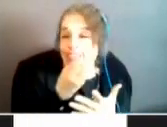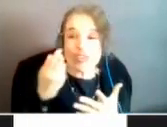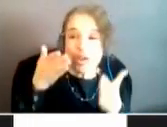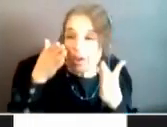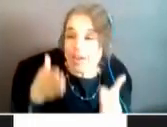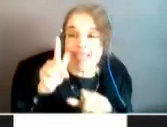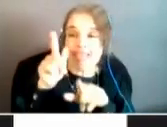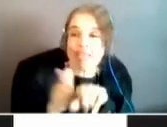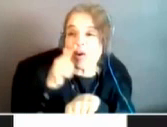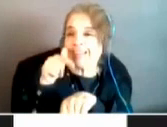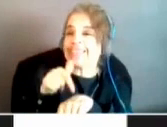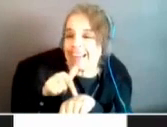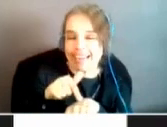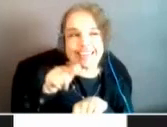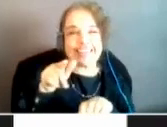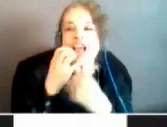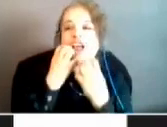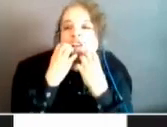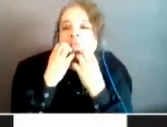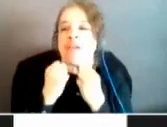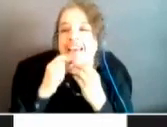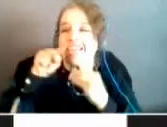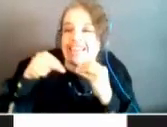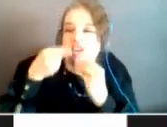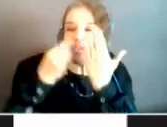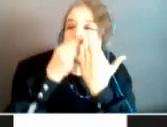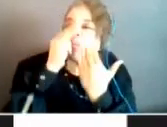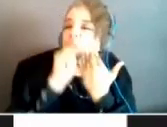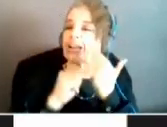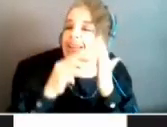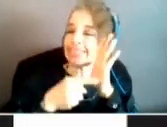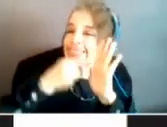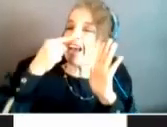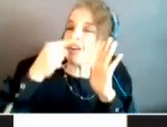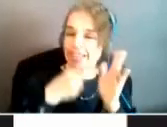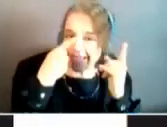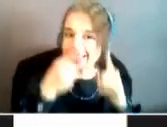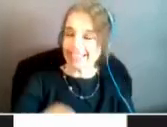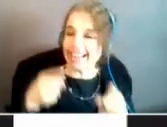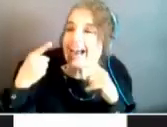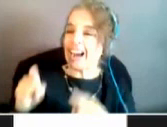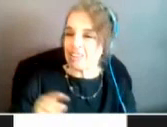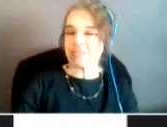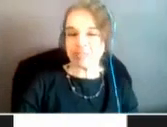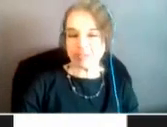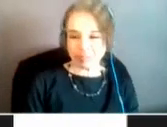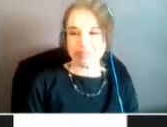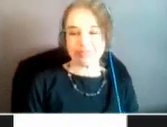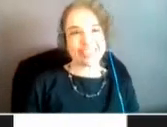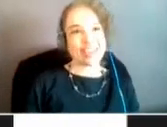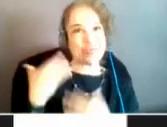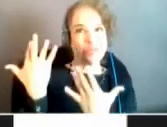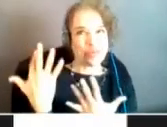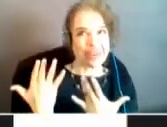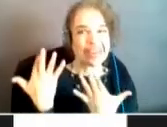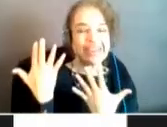persevere long enough and you're passionate enough about your program, sometimes things happen and that you've been waiting